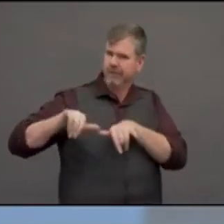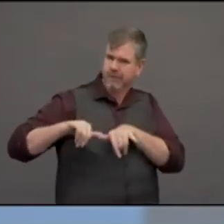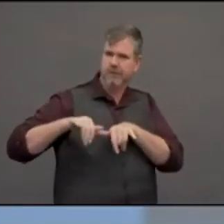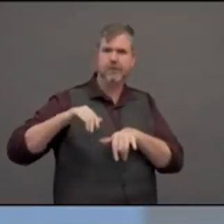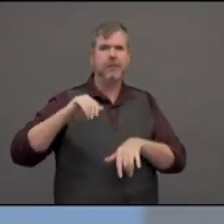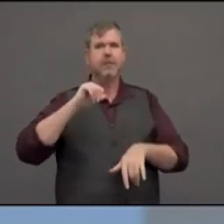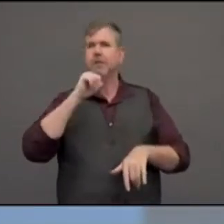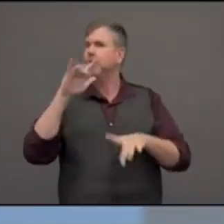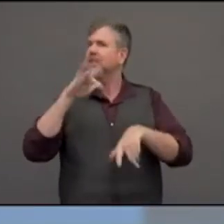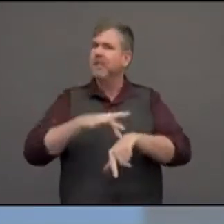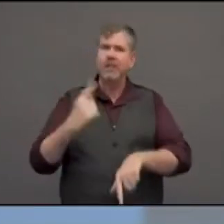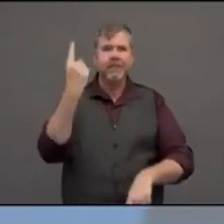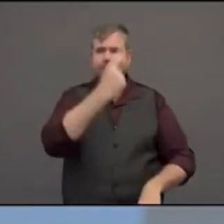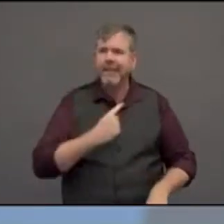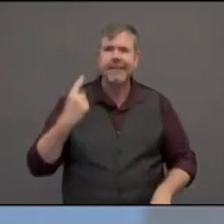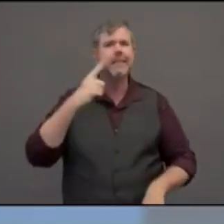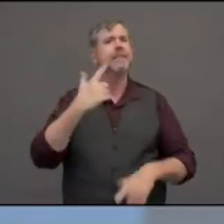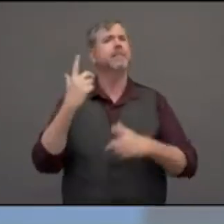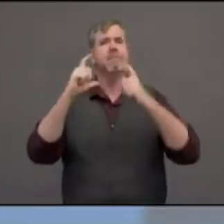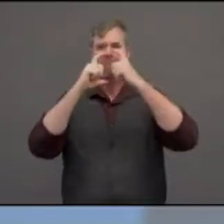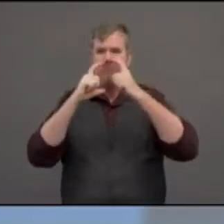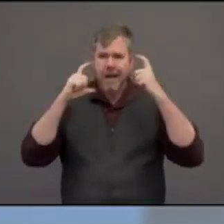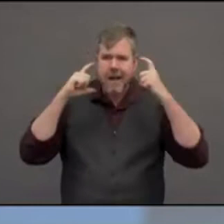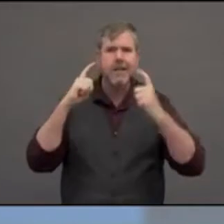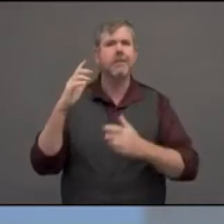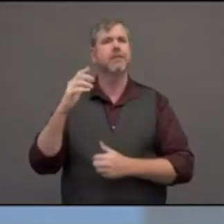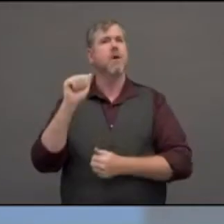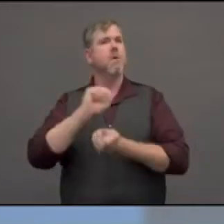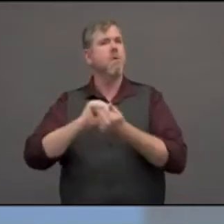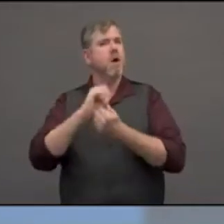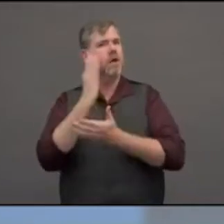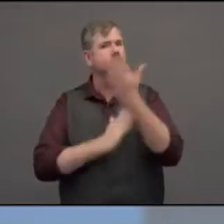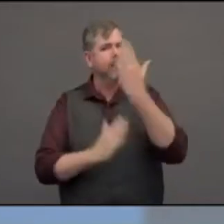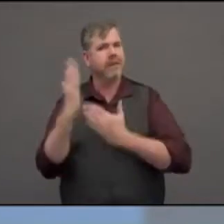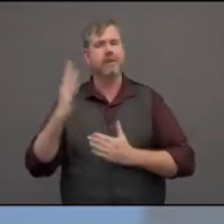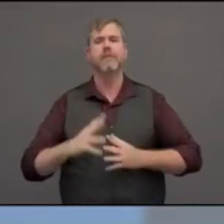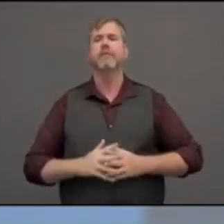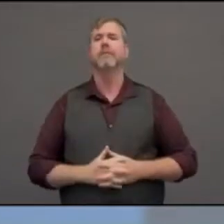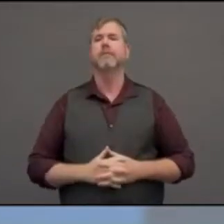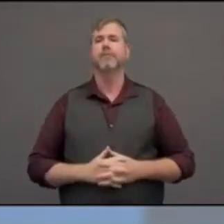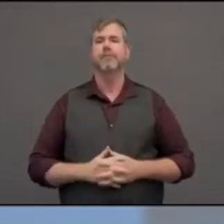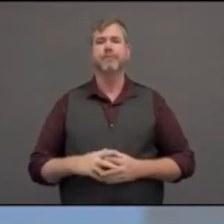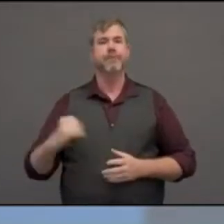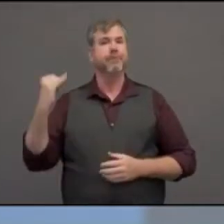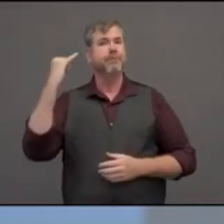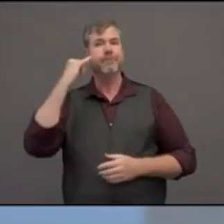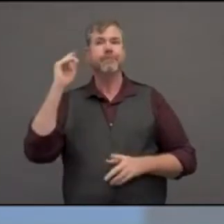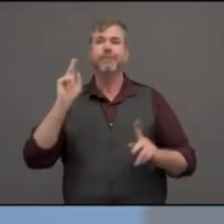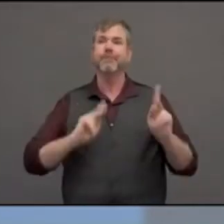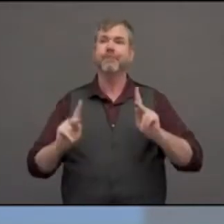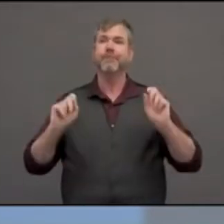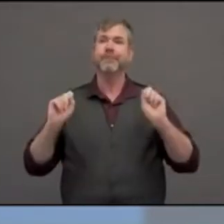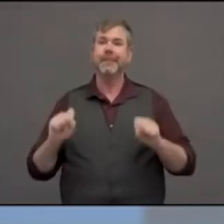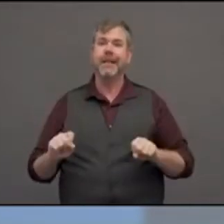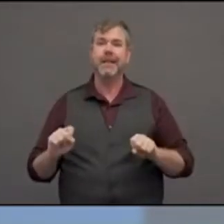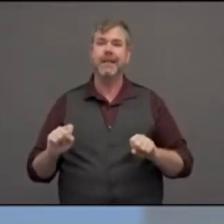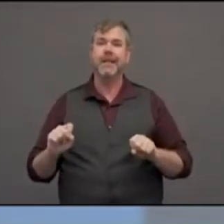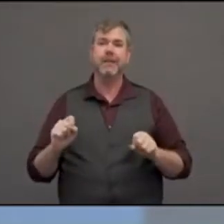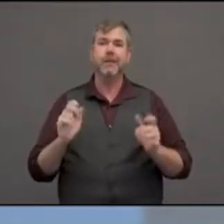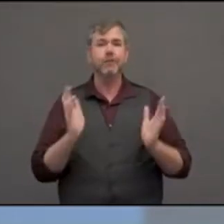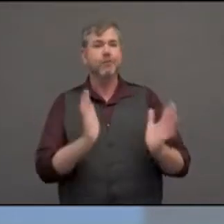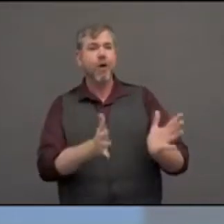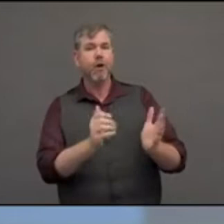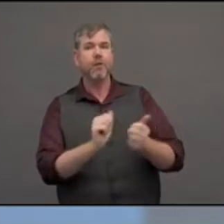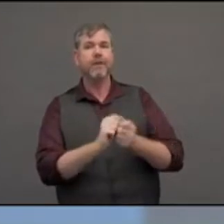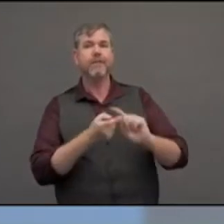face, washing your hands frequently. But if people can talk to their friends and family about what it